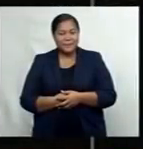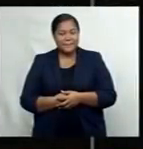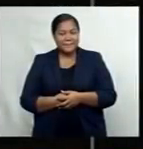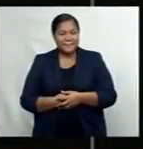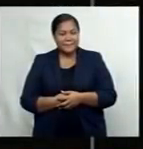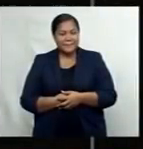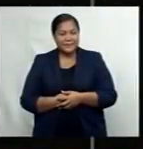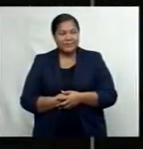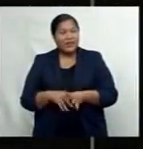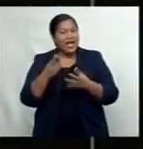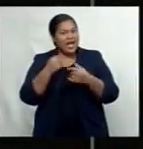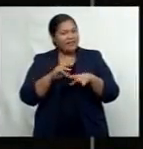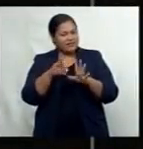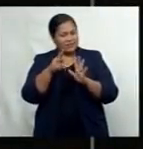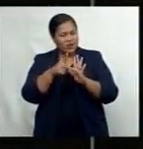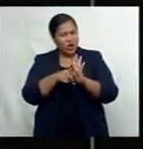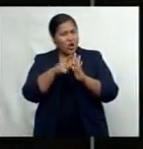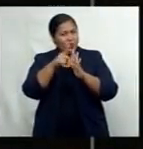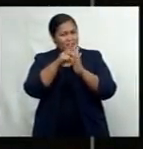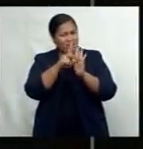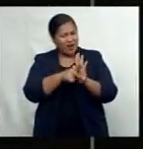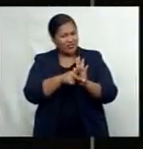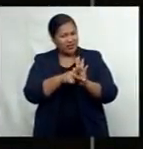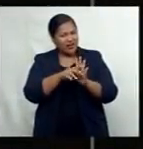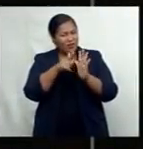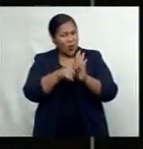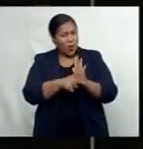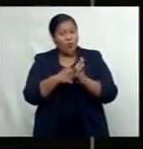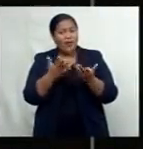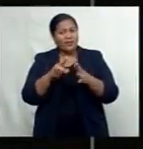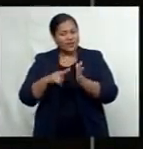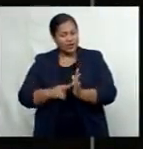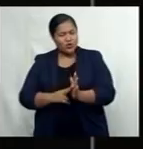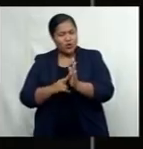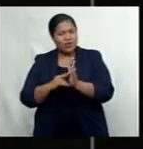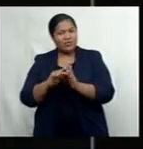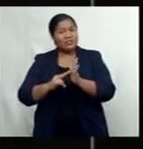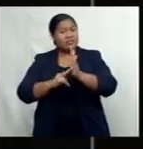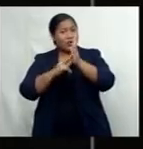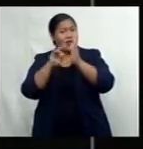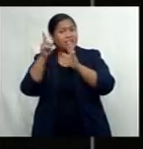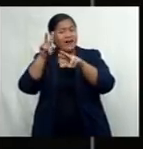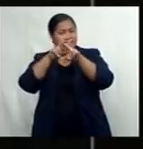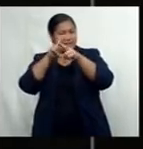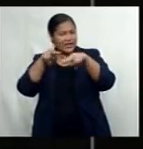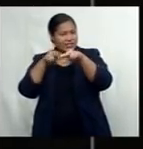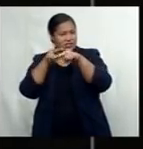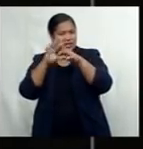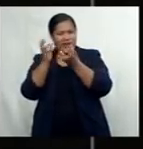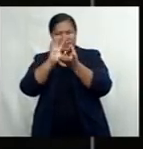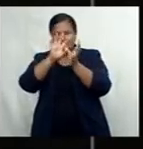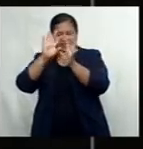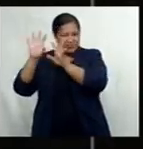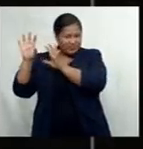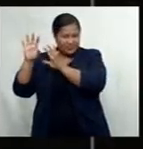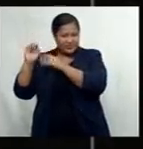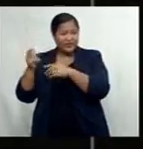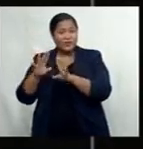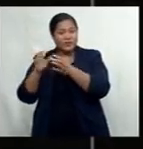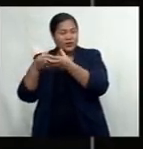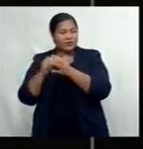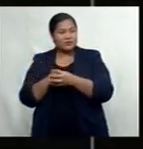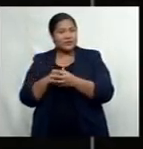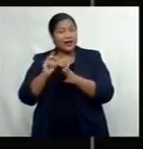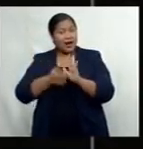A weakening trough of low pressure lies just to the north of Fiji and is gradually moving north away from the group. Meanwhile, a high